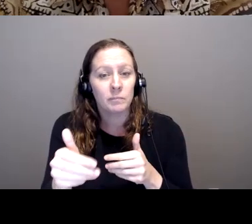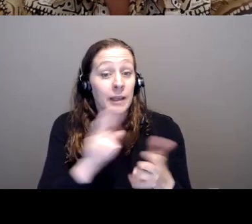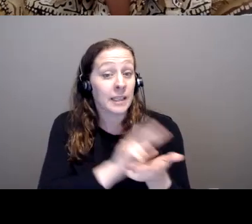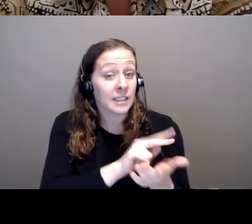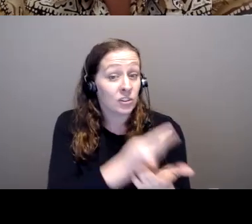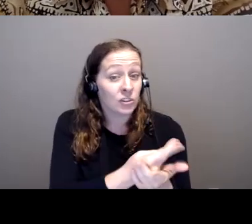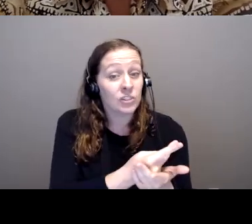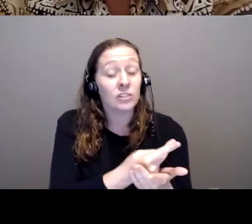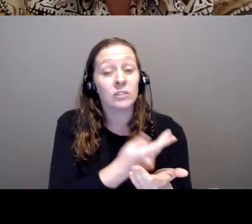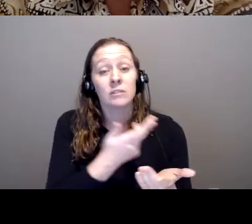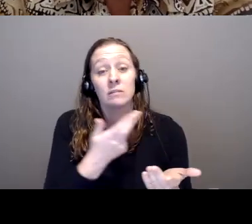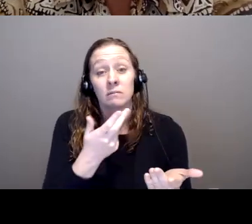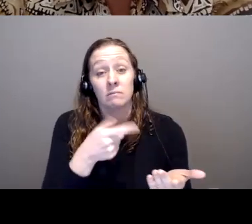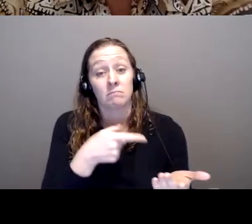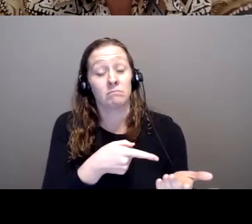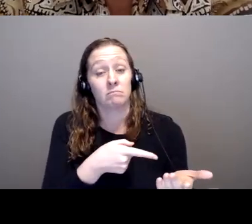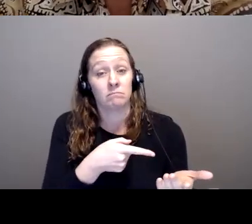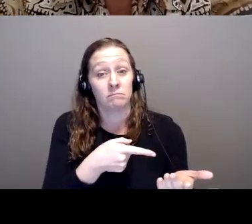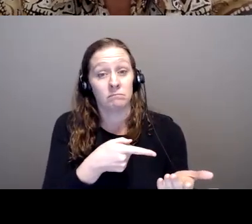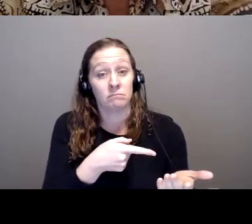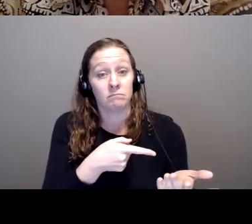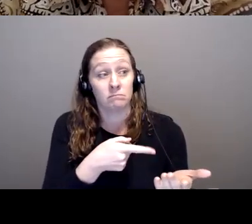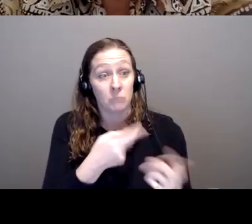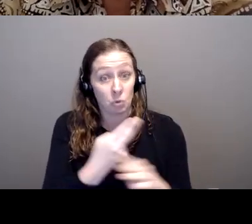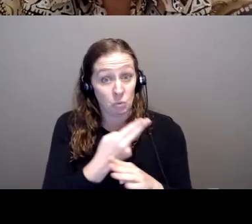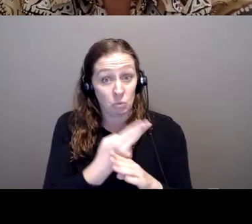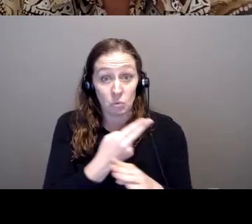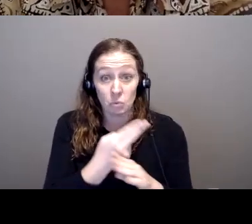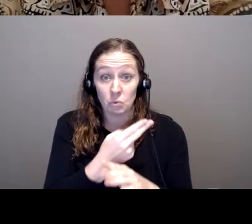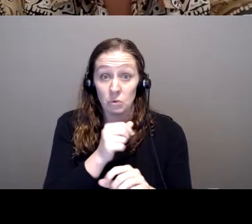kitchen, can they use each other's